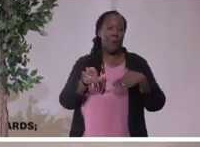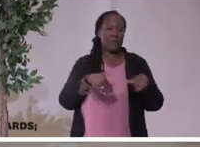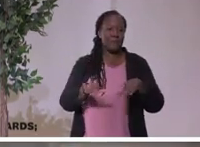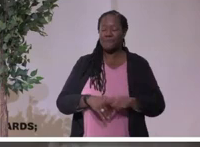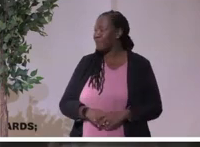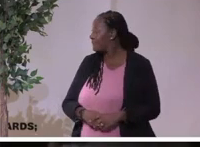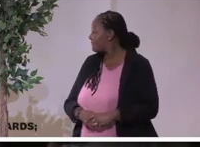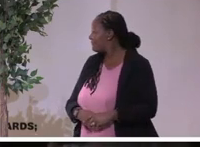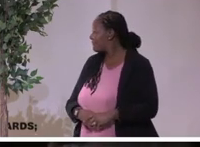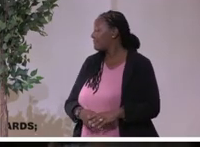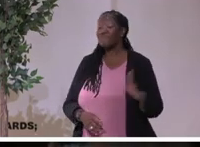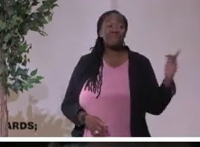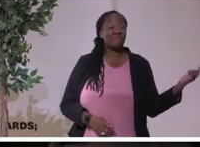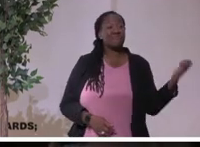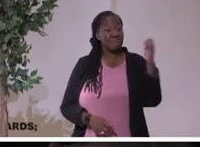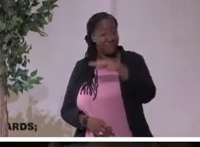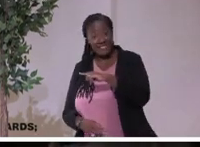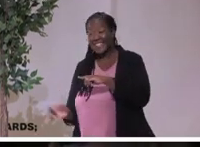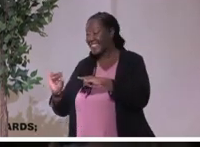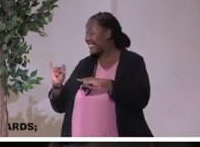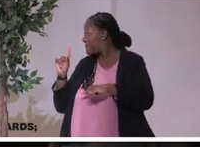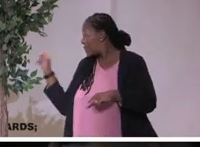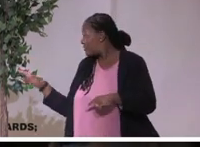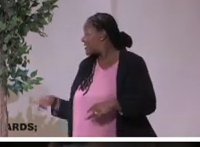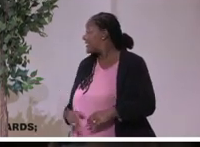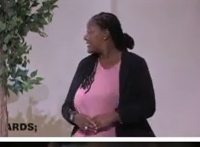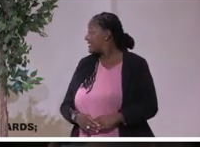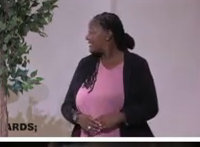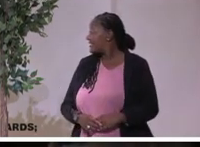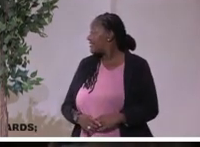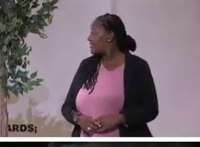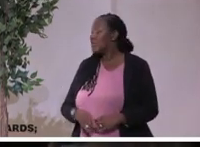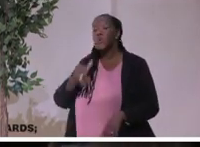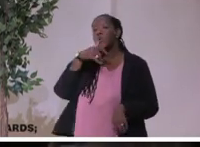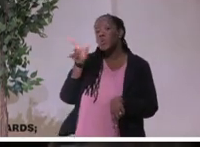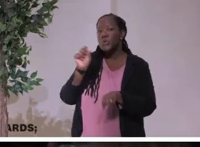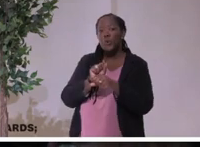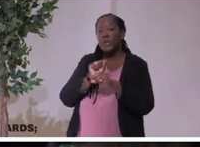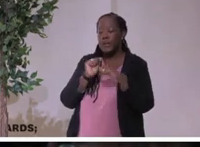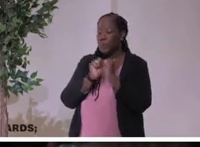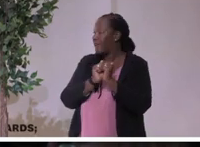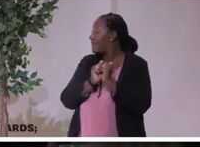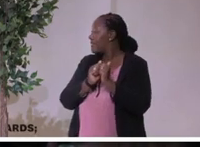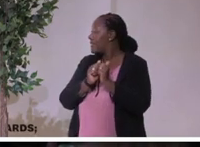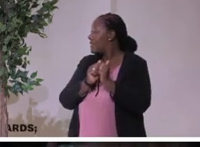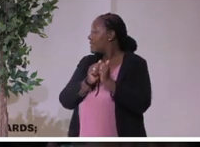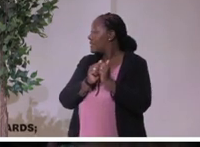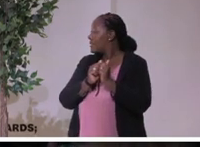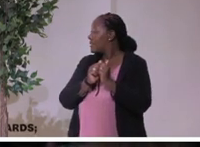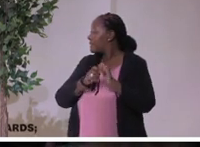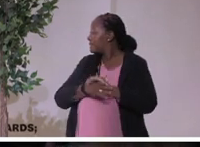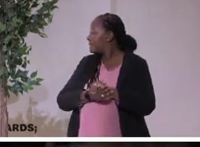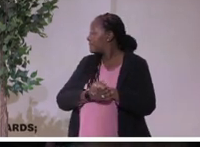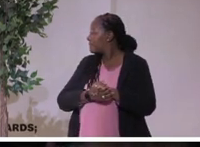I want to ask you the same question as well, you know, about the inspiration, about, like, again, who are you working with to help you reconcile, like, these challenges that's